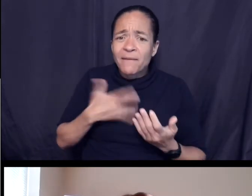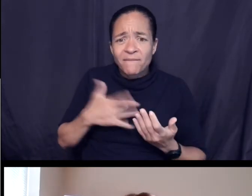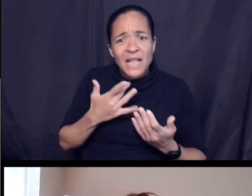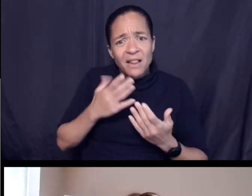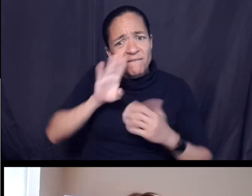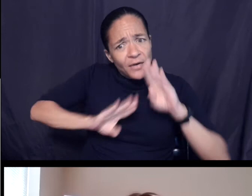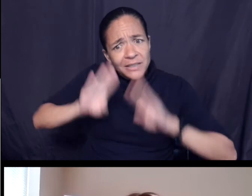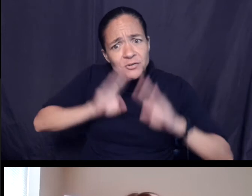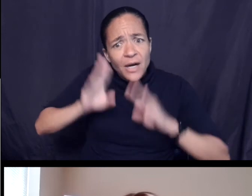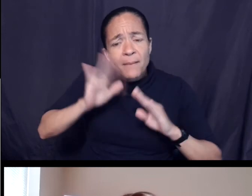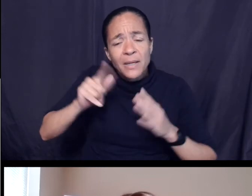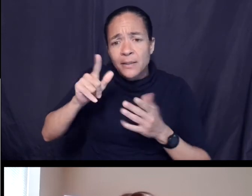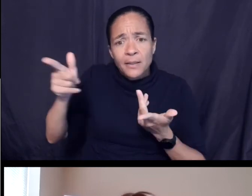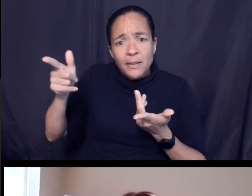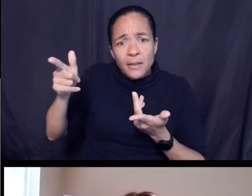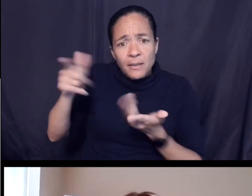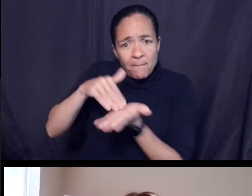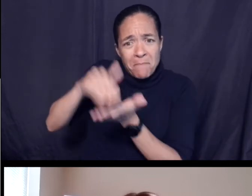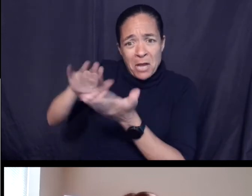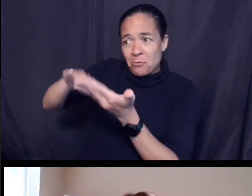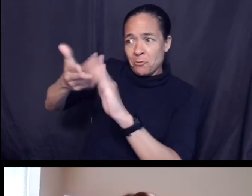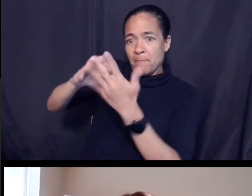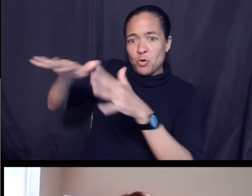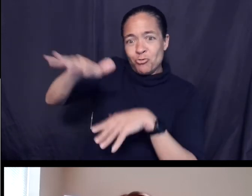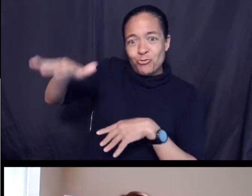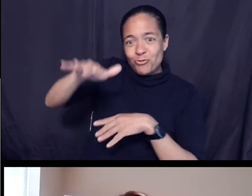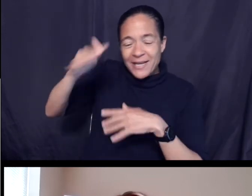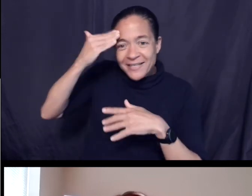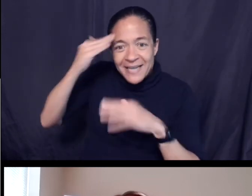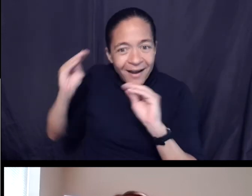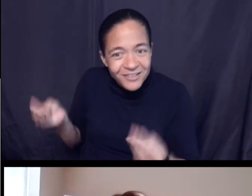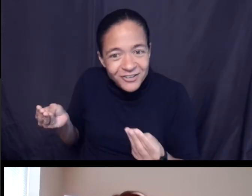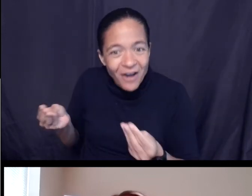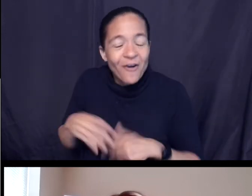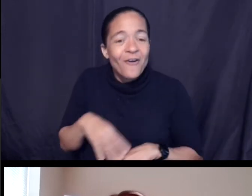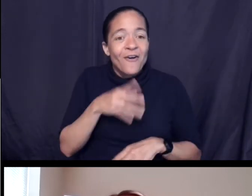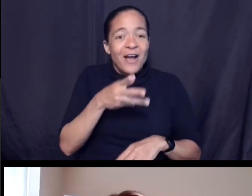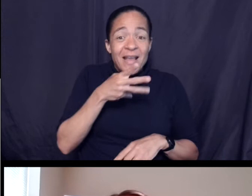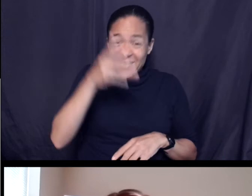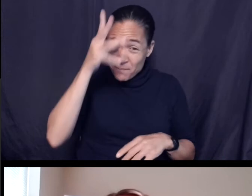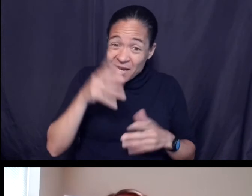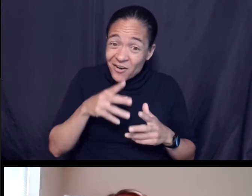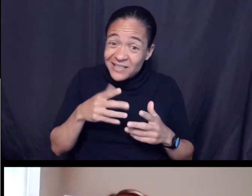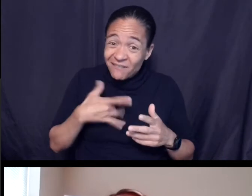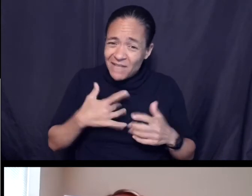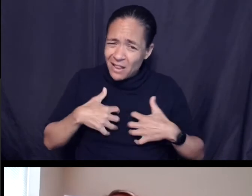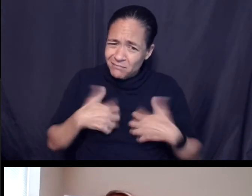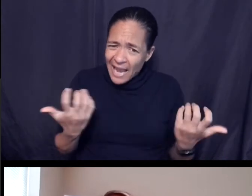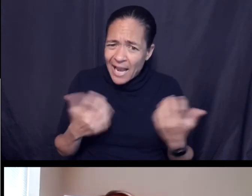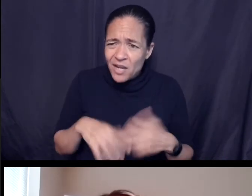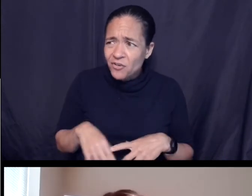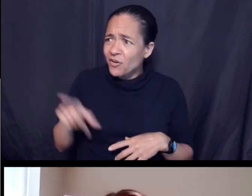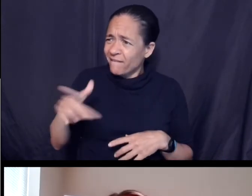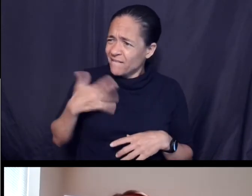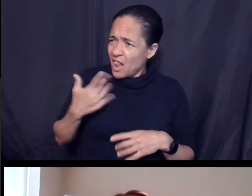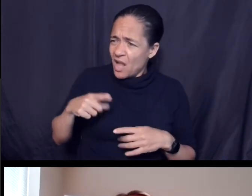frustrated by the lack of awareness and knowledge in the medical community. And so a lot of these families feel a lot of anger and hurt that